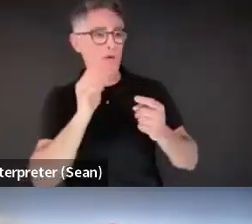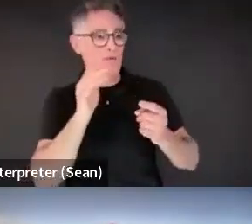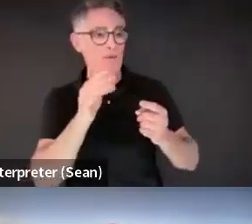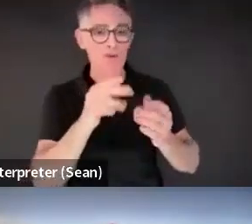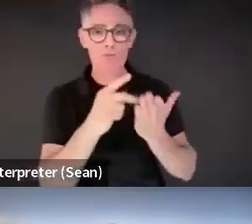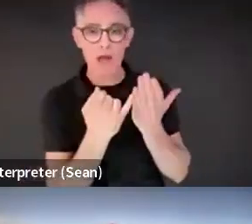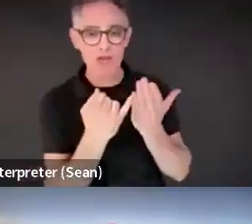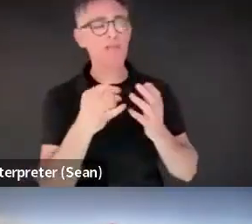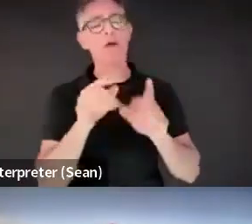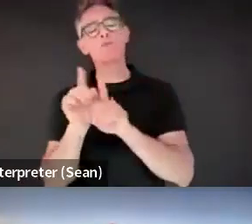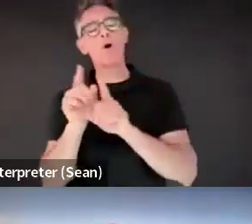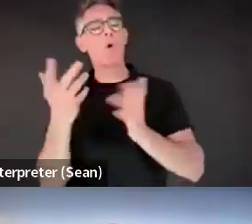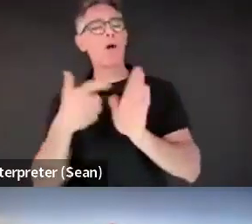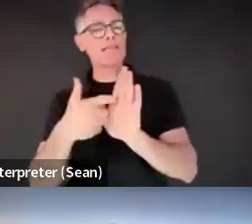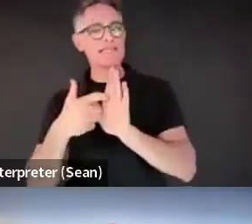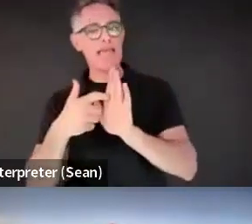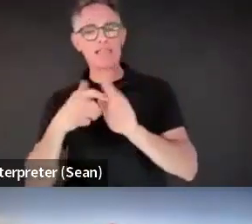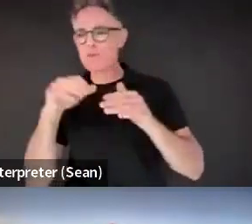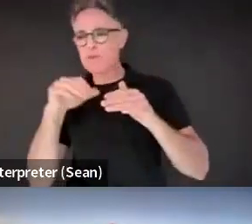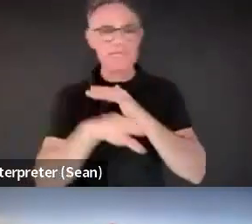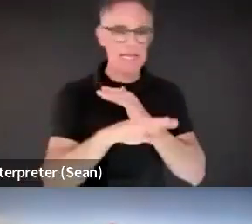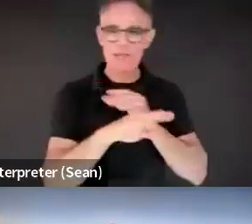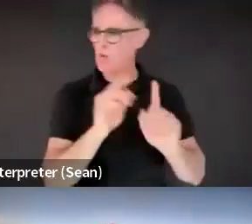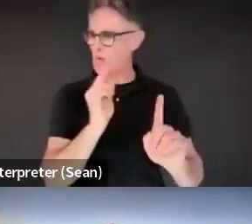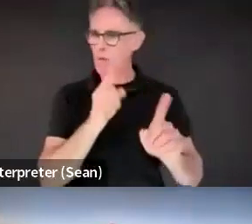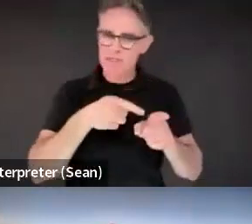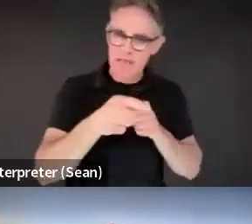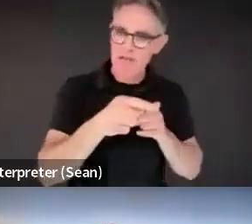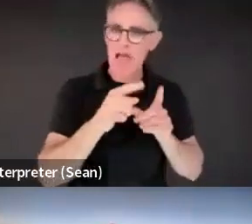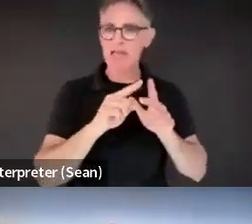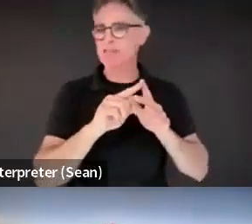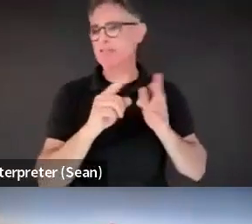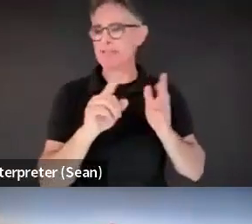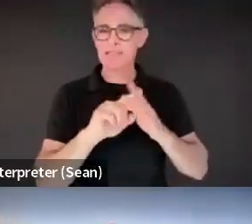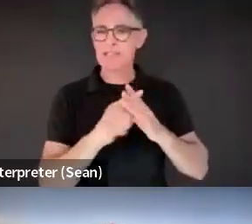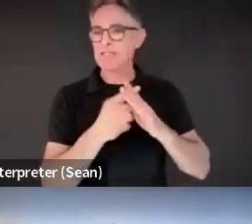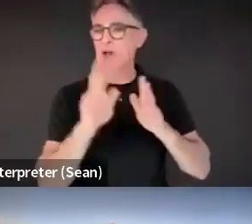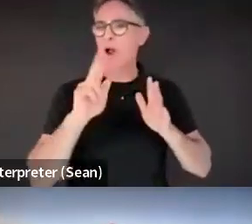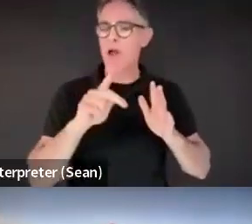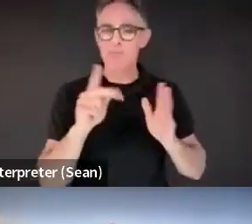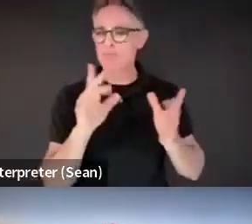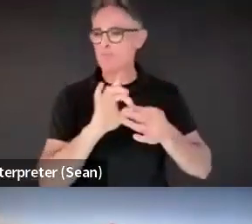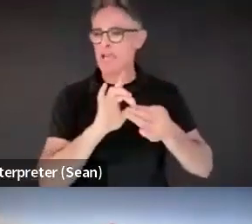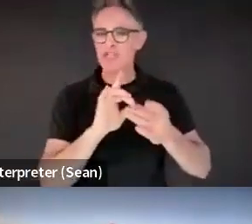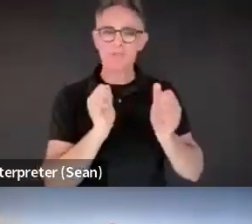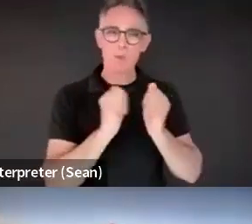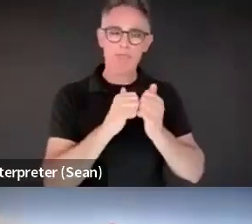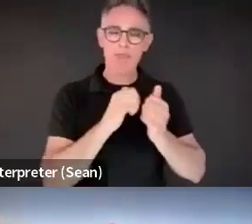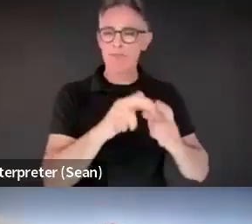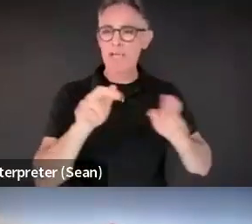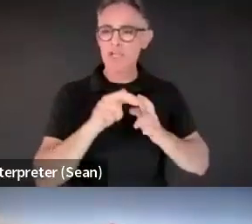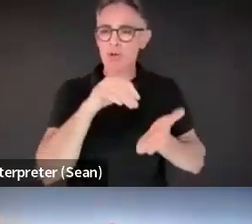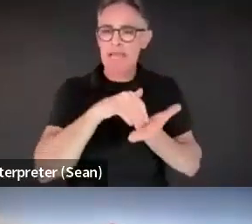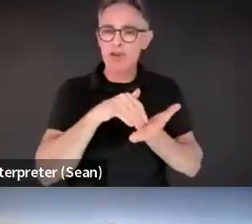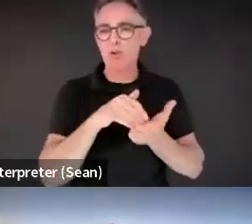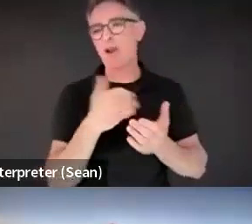takes to get into one of these kind of specialized startup type of relationships with the regional center where there's DDS money